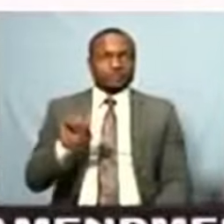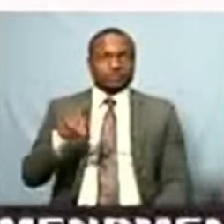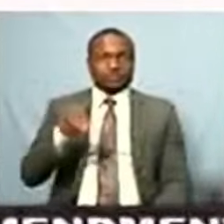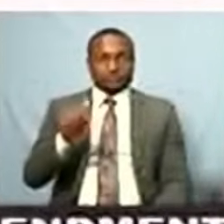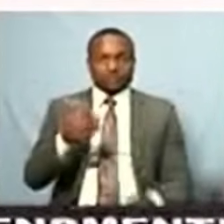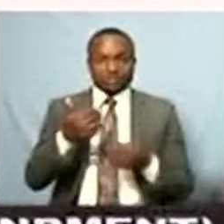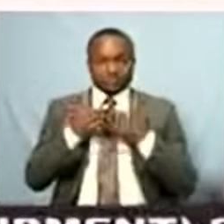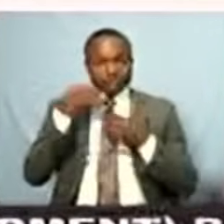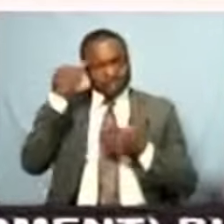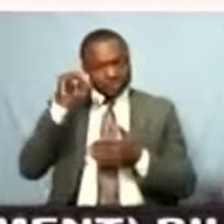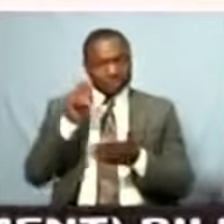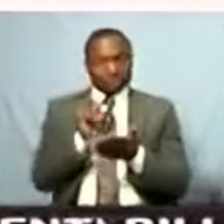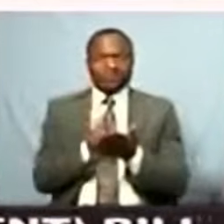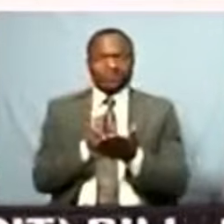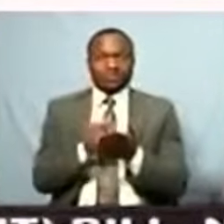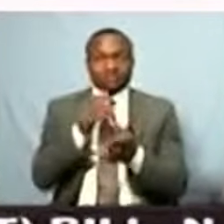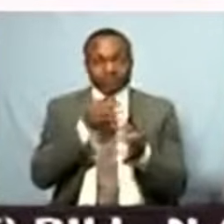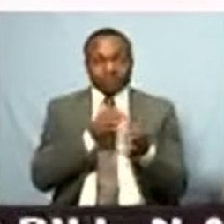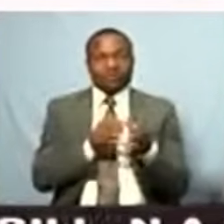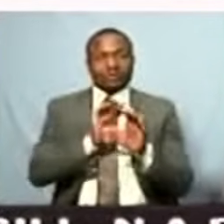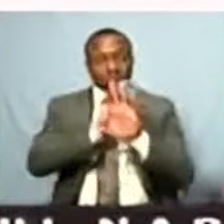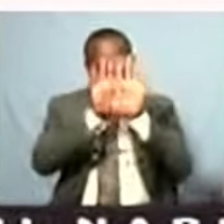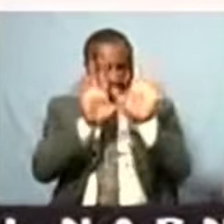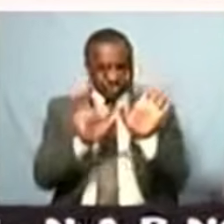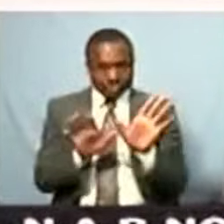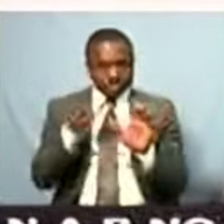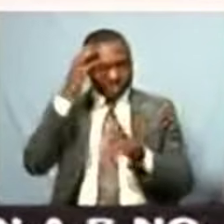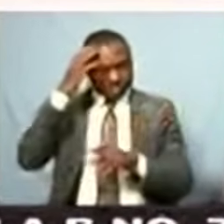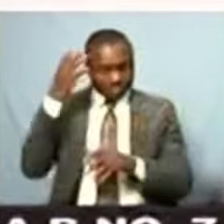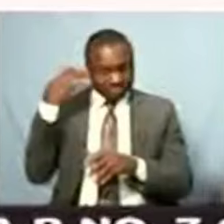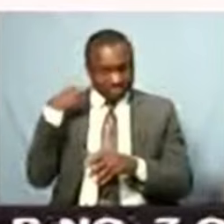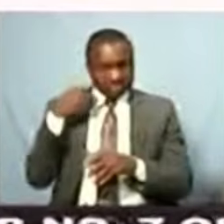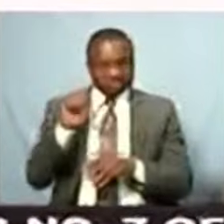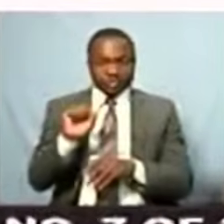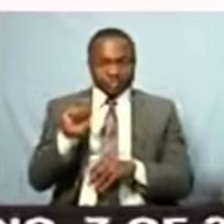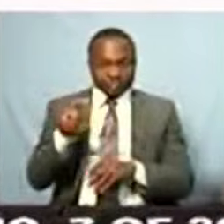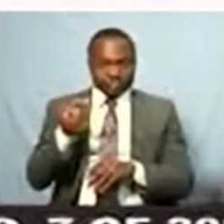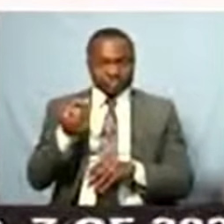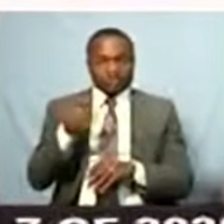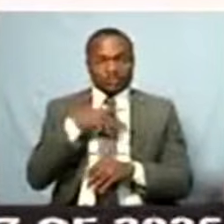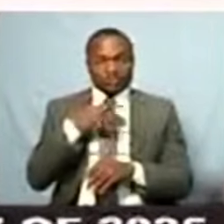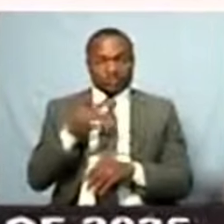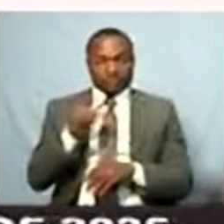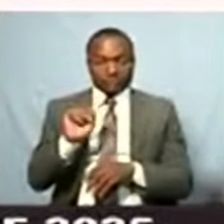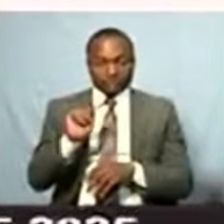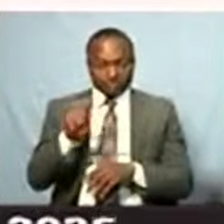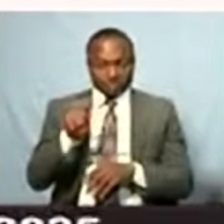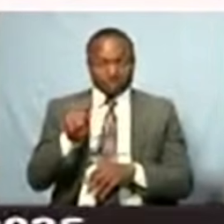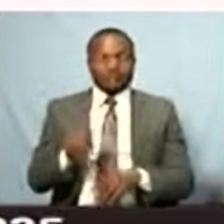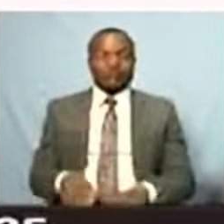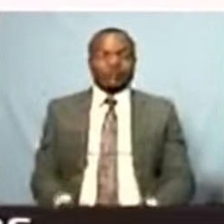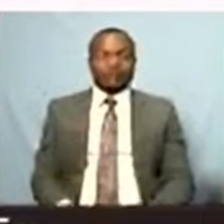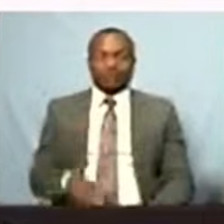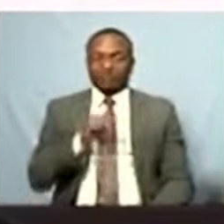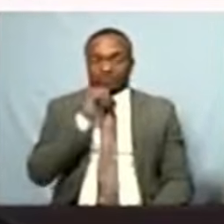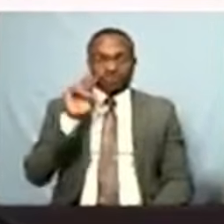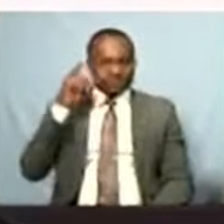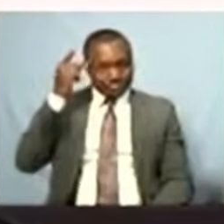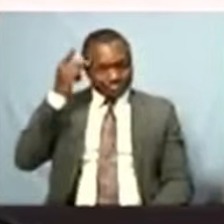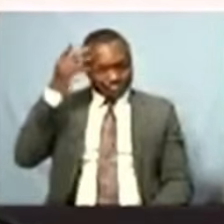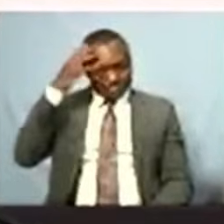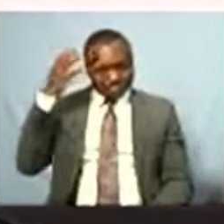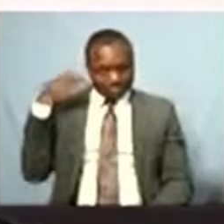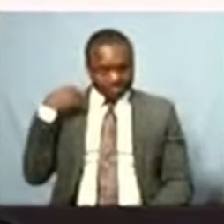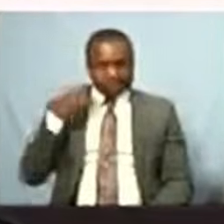of the view that this provision is justified as the Office of Solicitor General, just like that of Attorney General, is not a political office